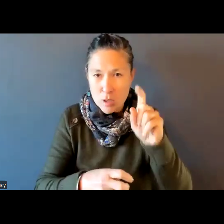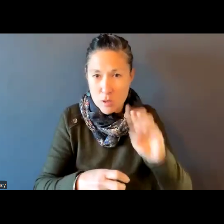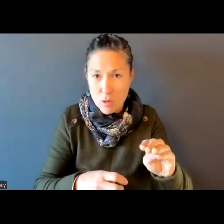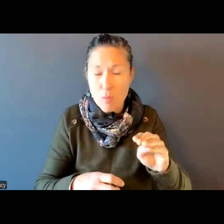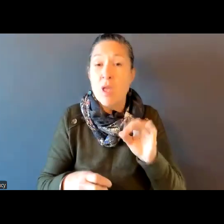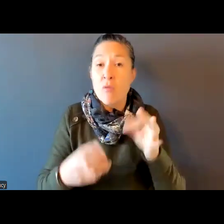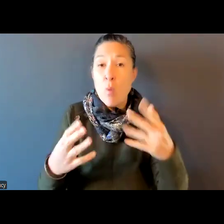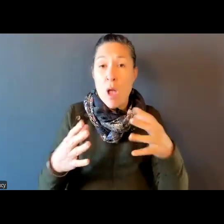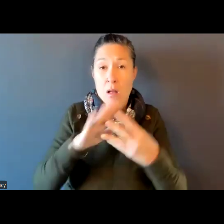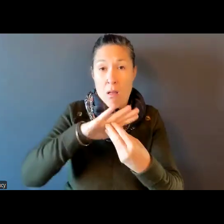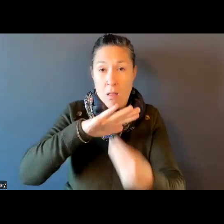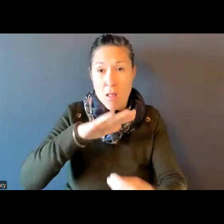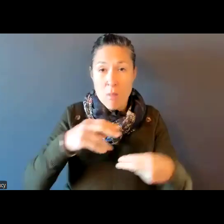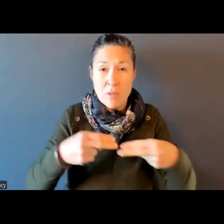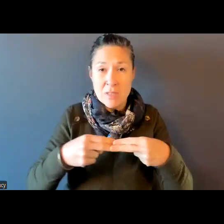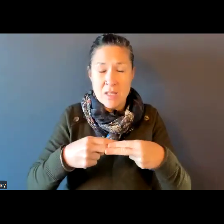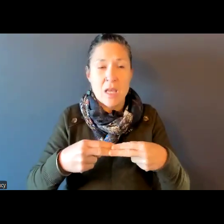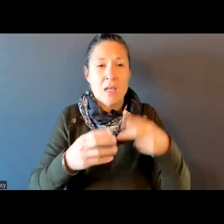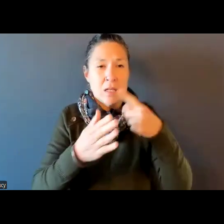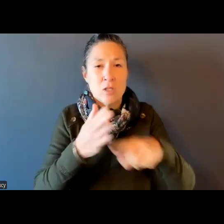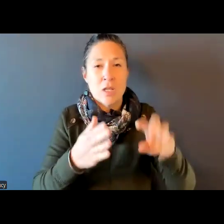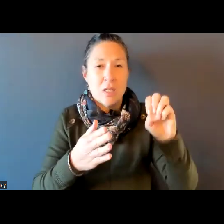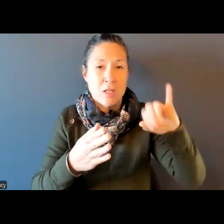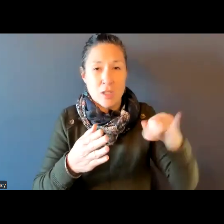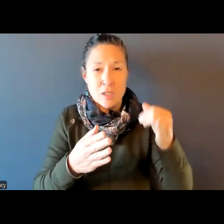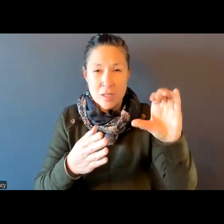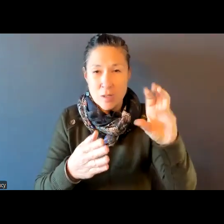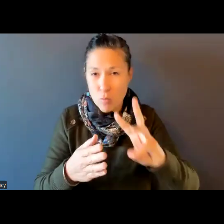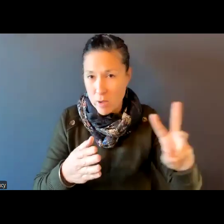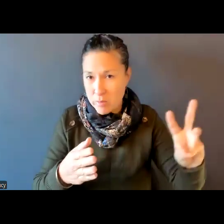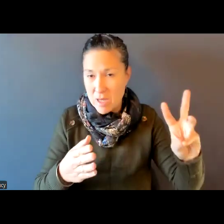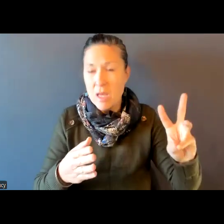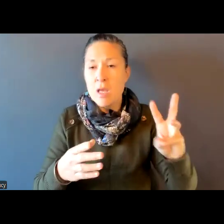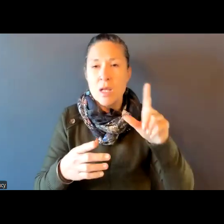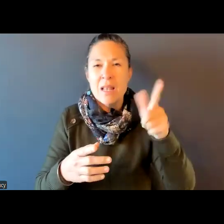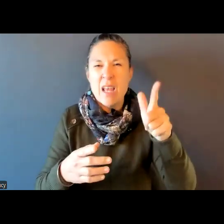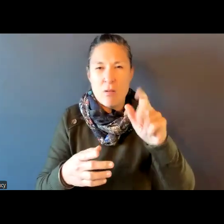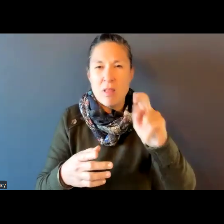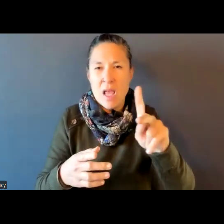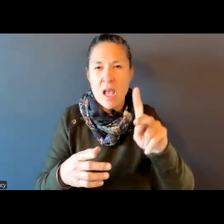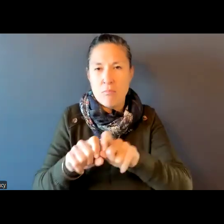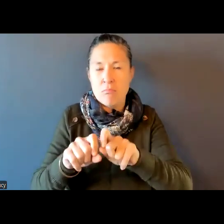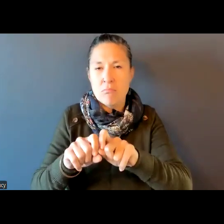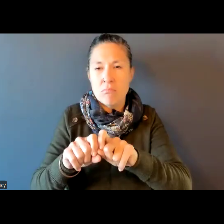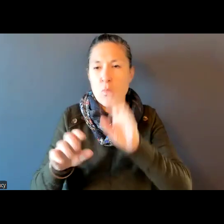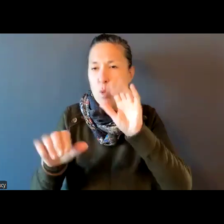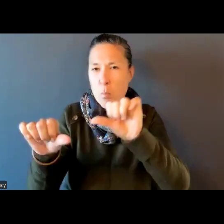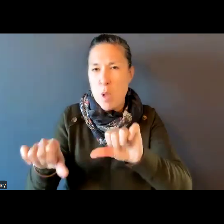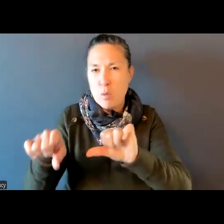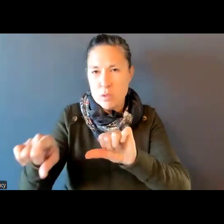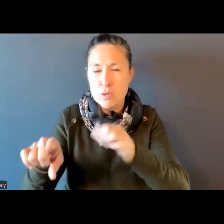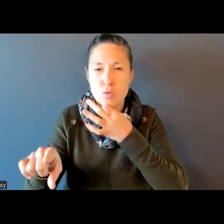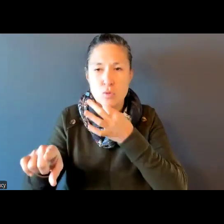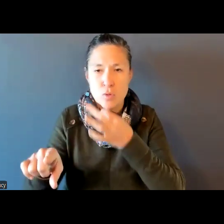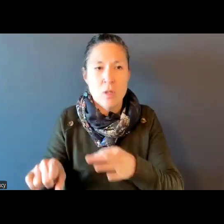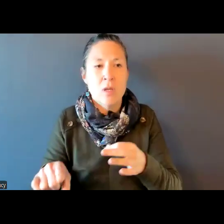slides, you can go to the Environmental Justice Council website, which will be linked in the chat shortly. You should be able to find a translated set of